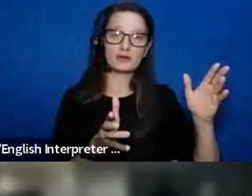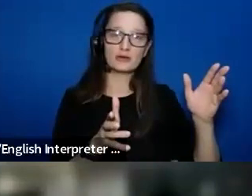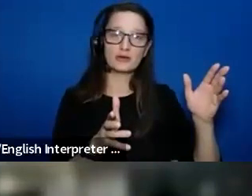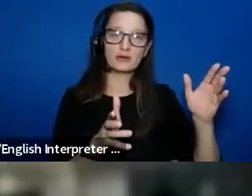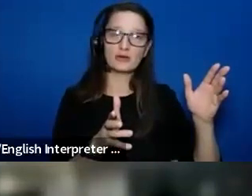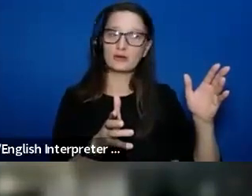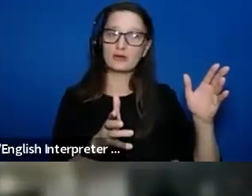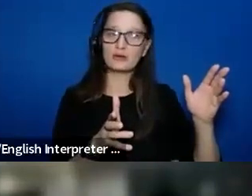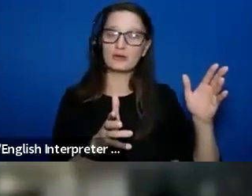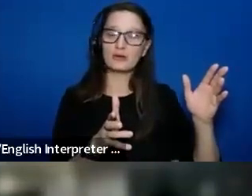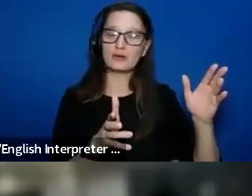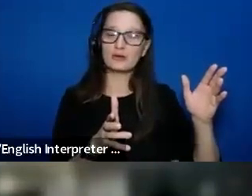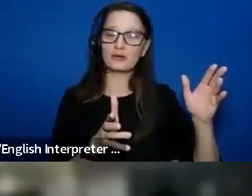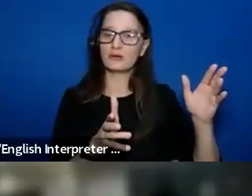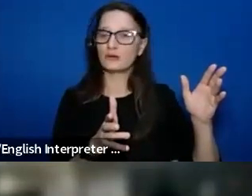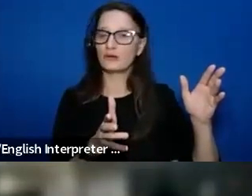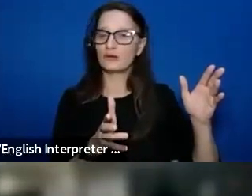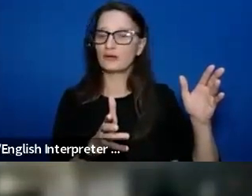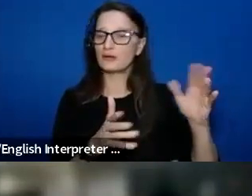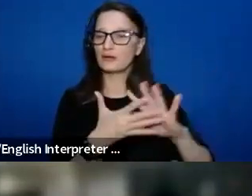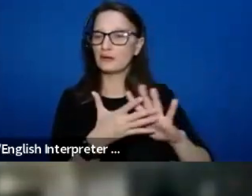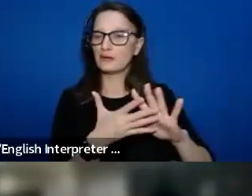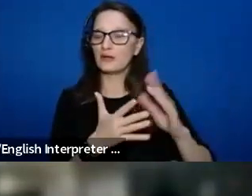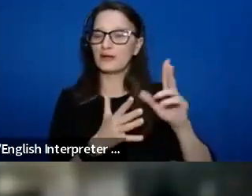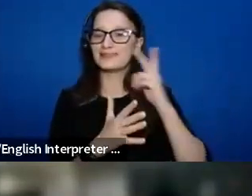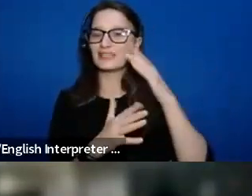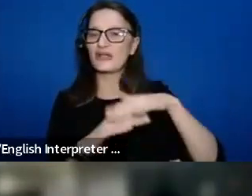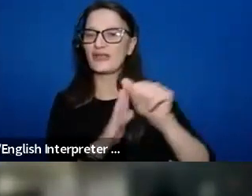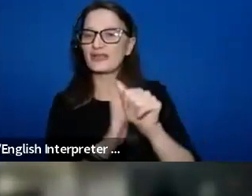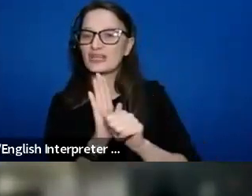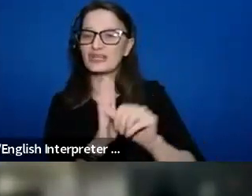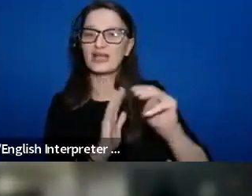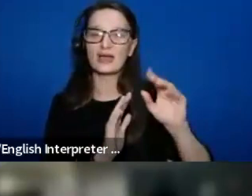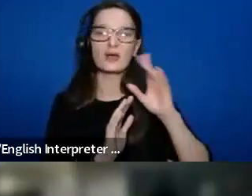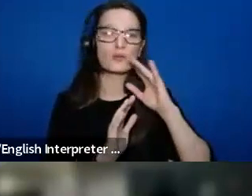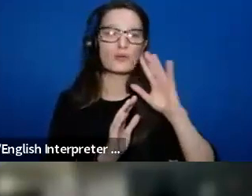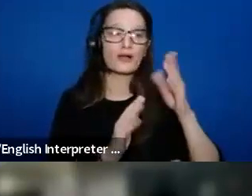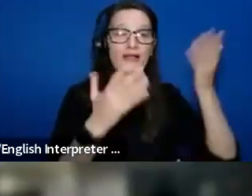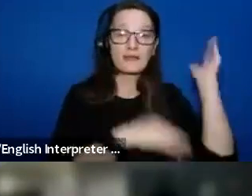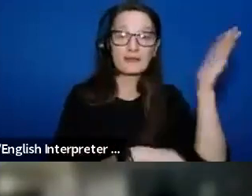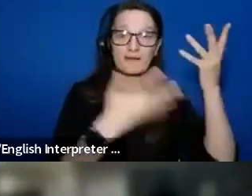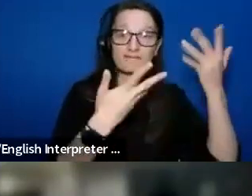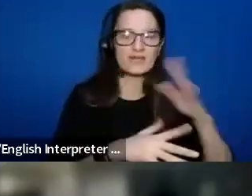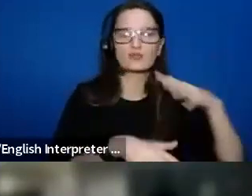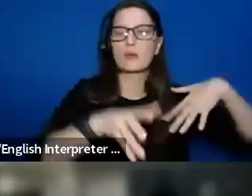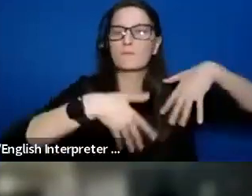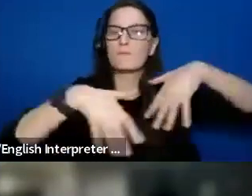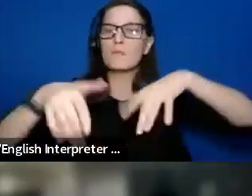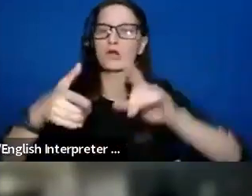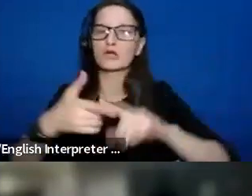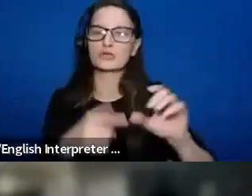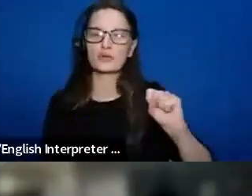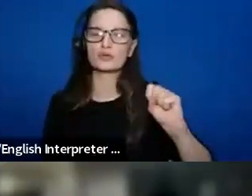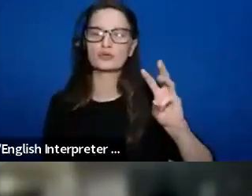presenters agenda I've seen in a while, so we'll have a lot of fun. Then that march over to that swing space is where we're going to do for folks that can do that to deliver